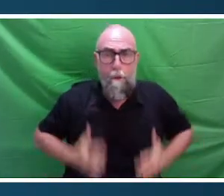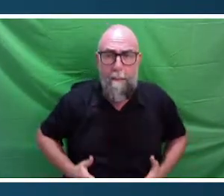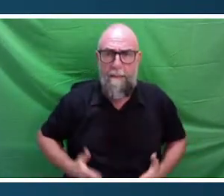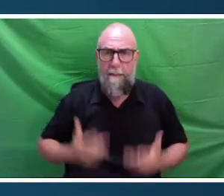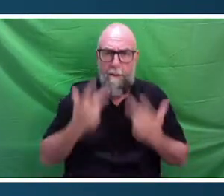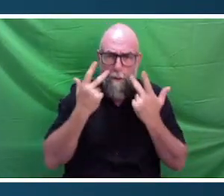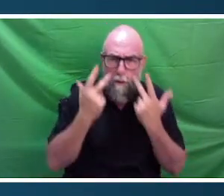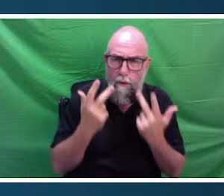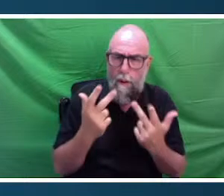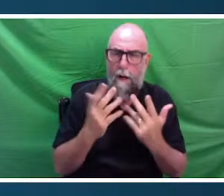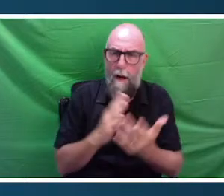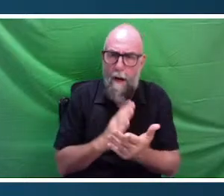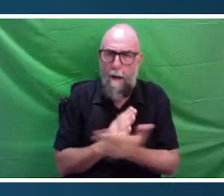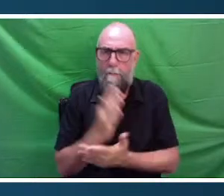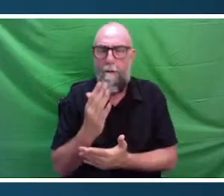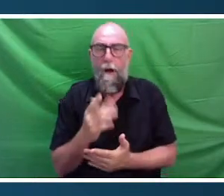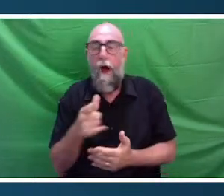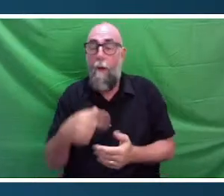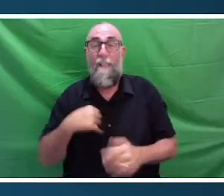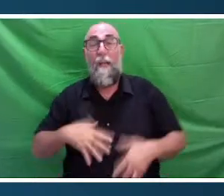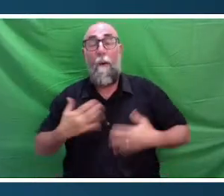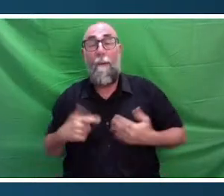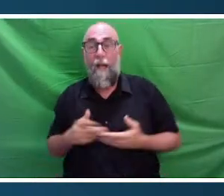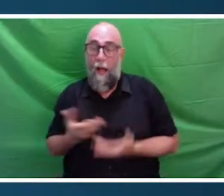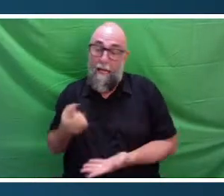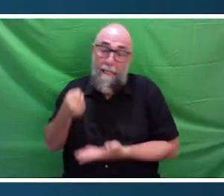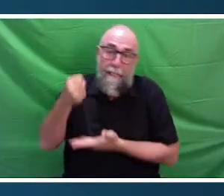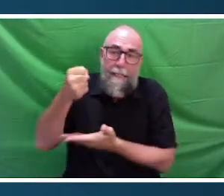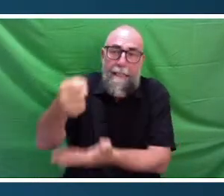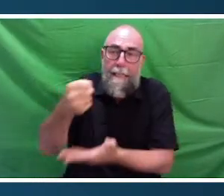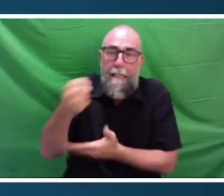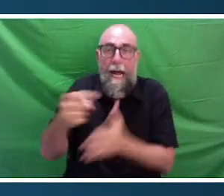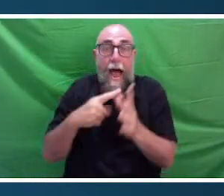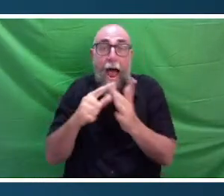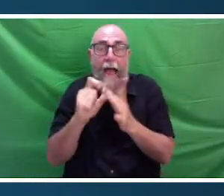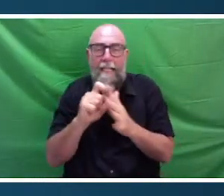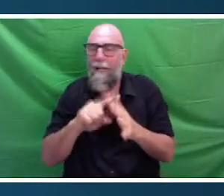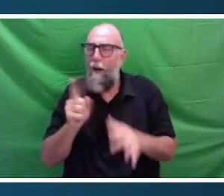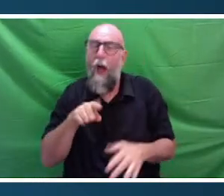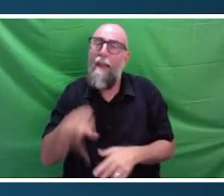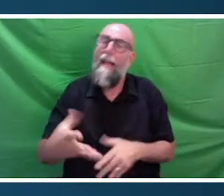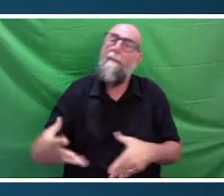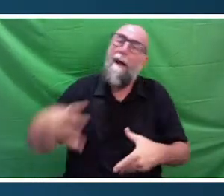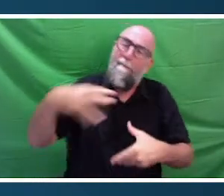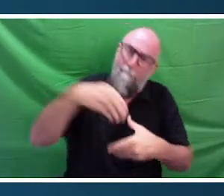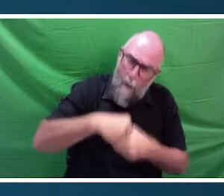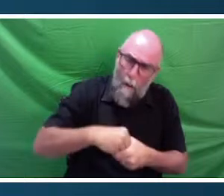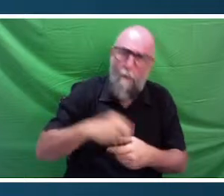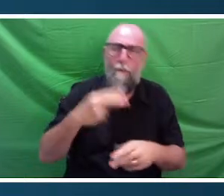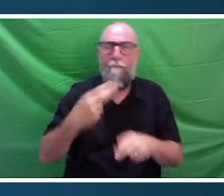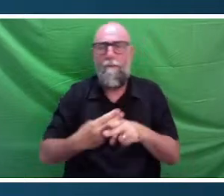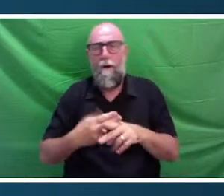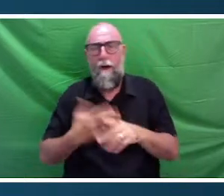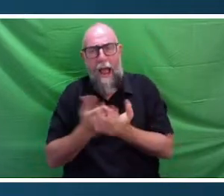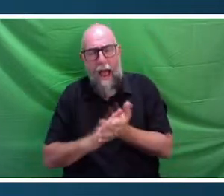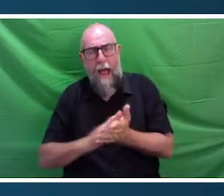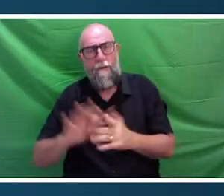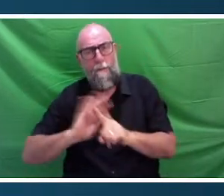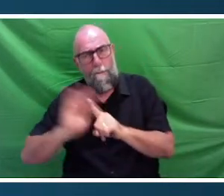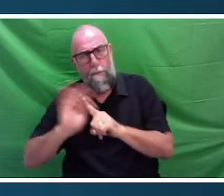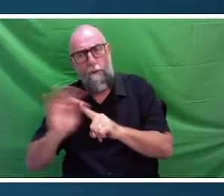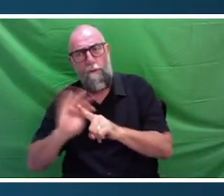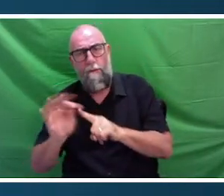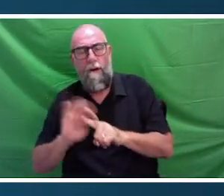as recipients of aid, but as architects of their progress. This respect for autonomy addresses